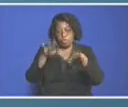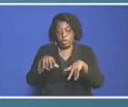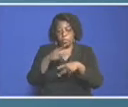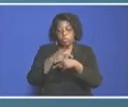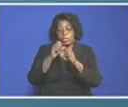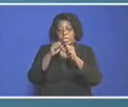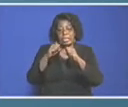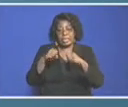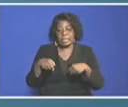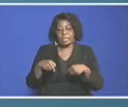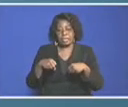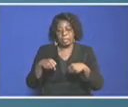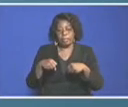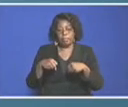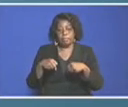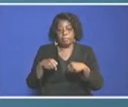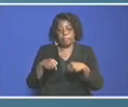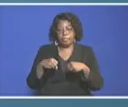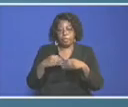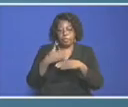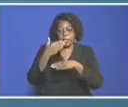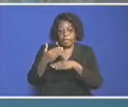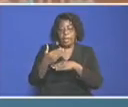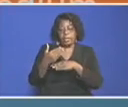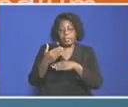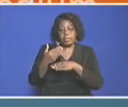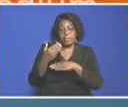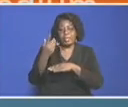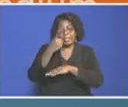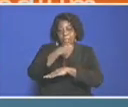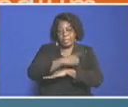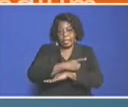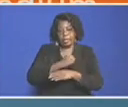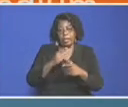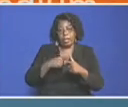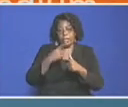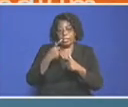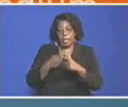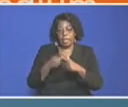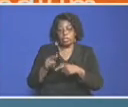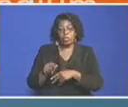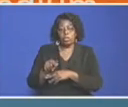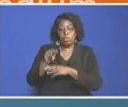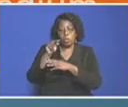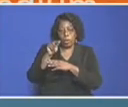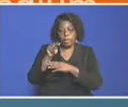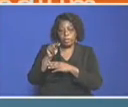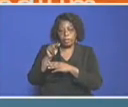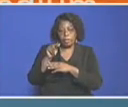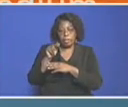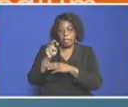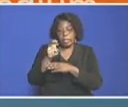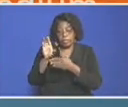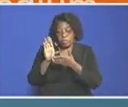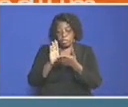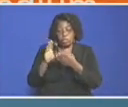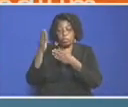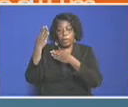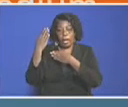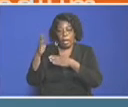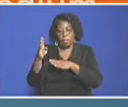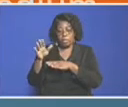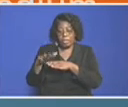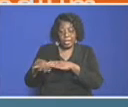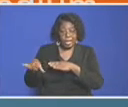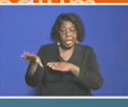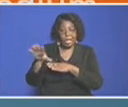rain-producing system over the Louisiana area over the next day and a half. And then just to the northeast of the central Bahamas, there's an